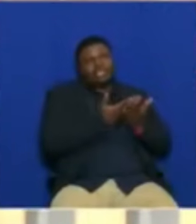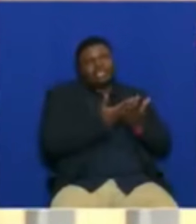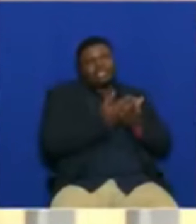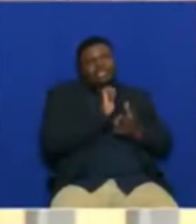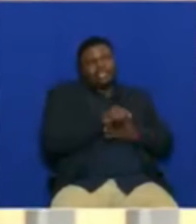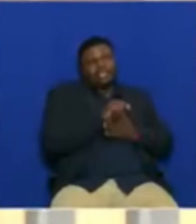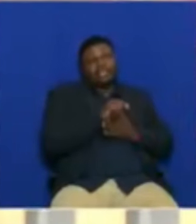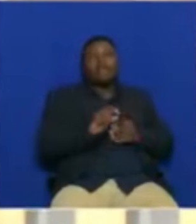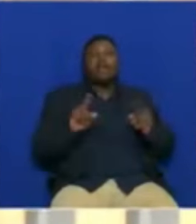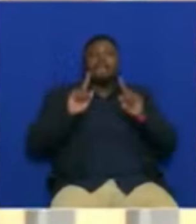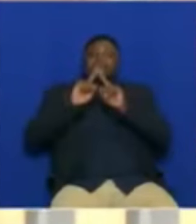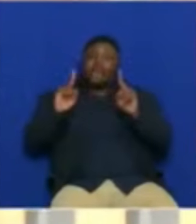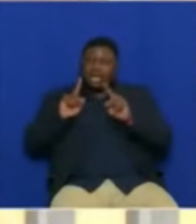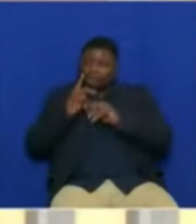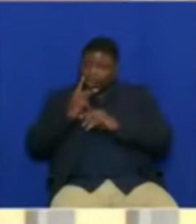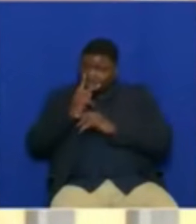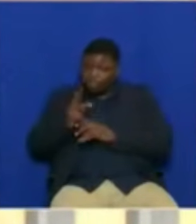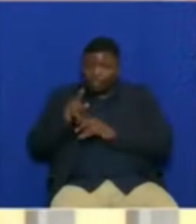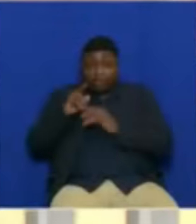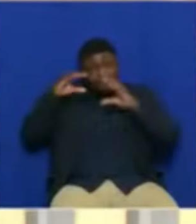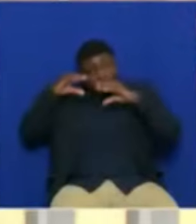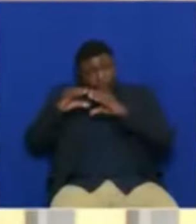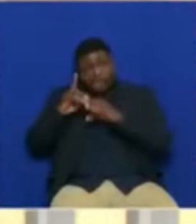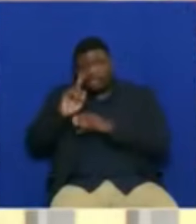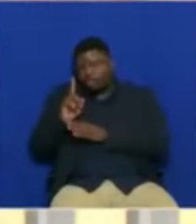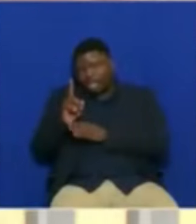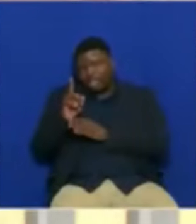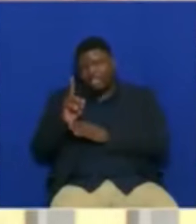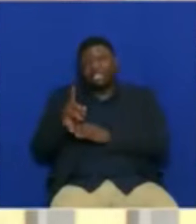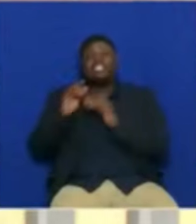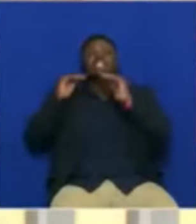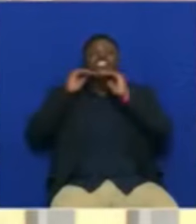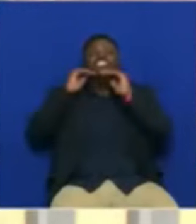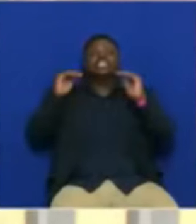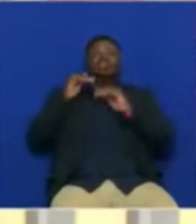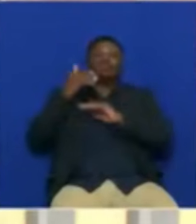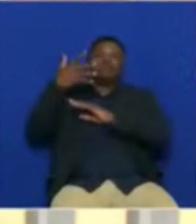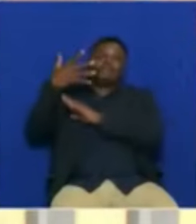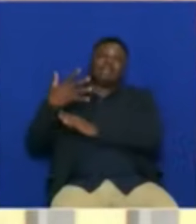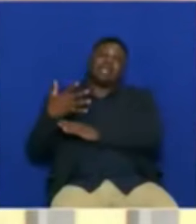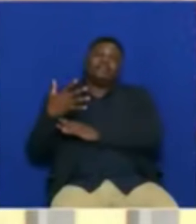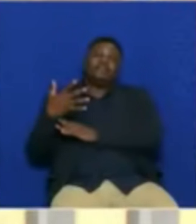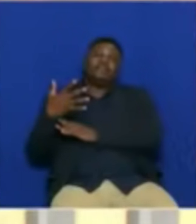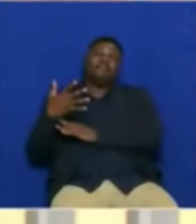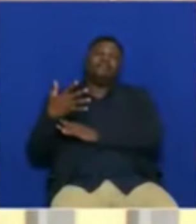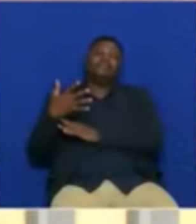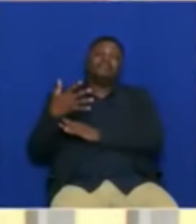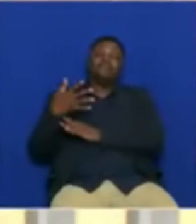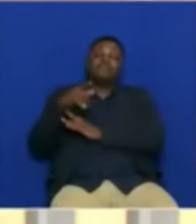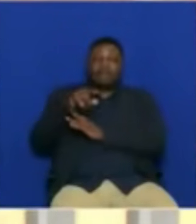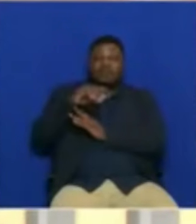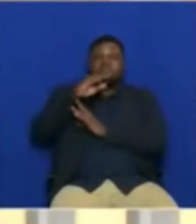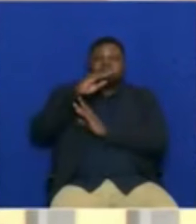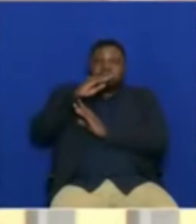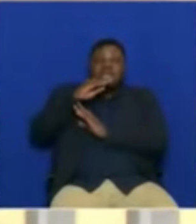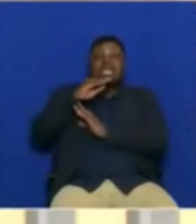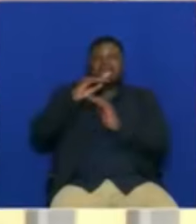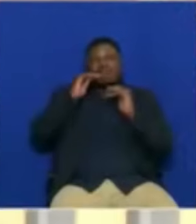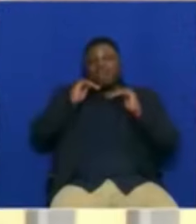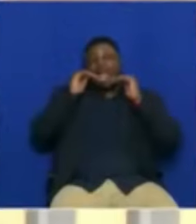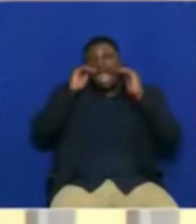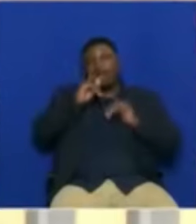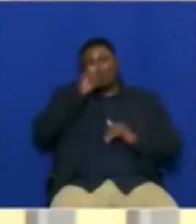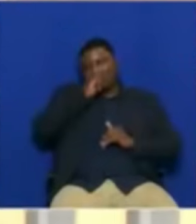5 offense that I'm charging her with. It follows, I must arrest her. Is that what you're saying? That it